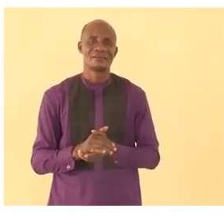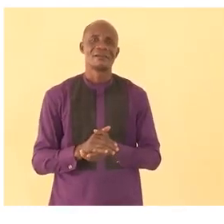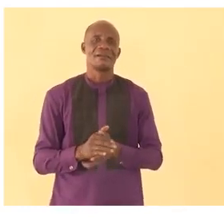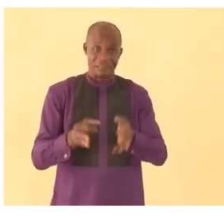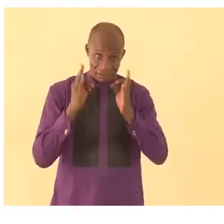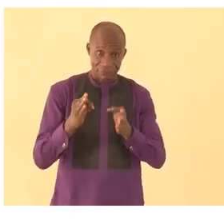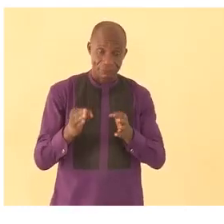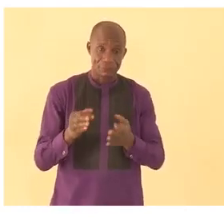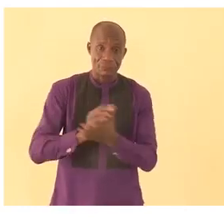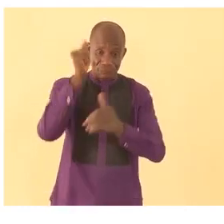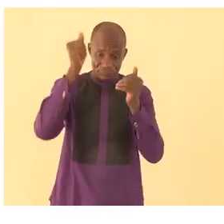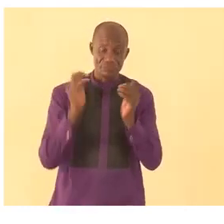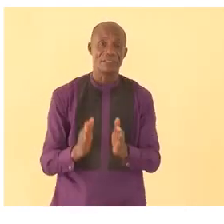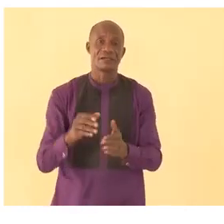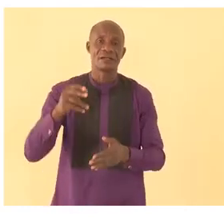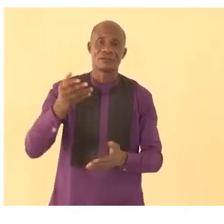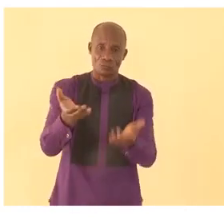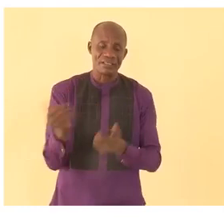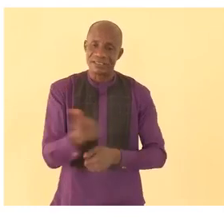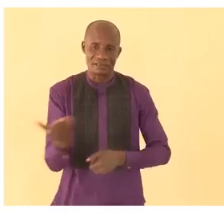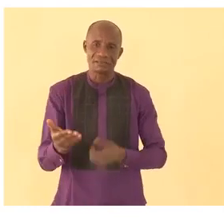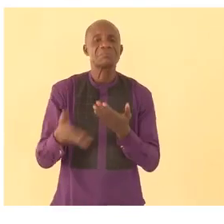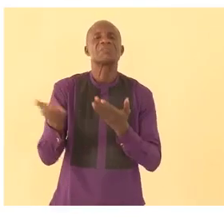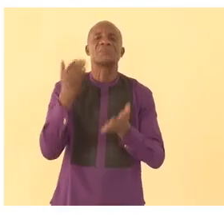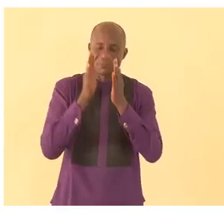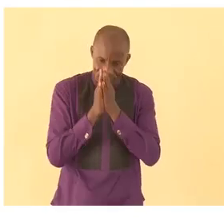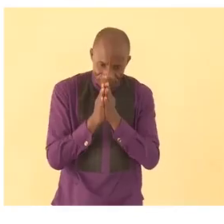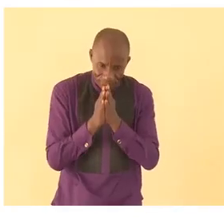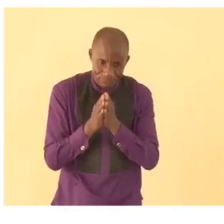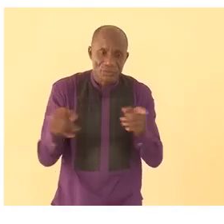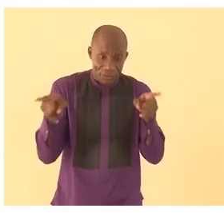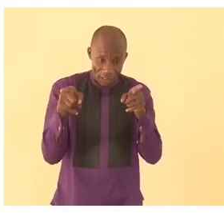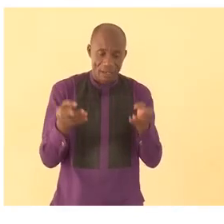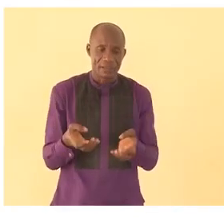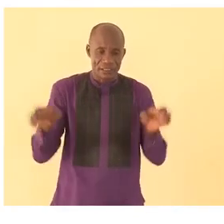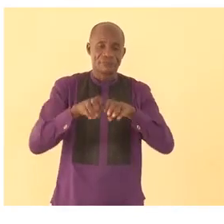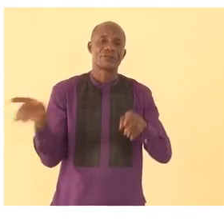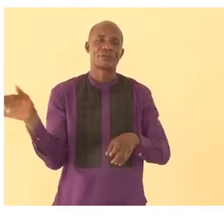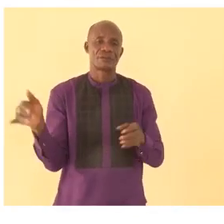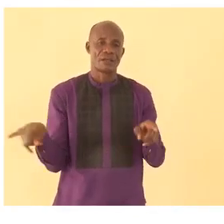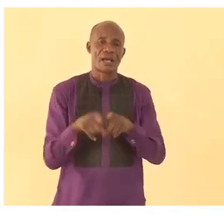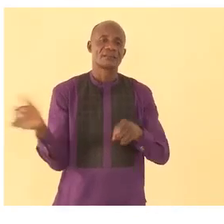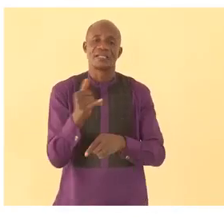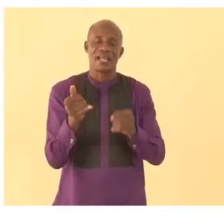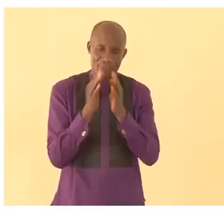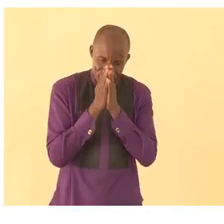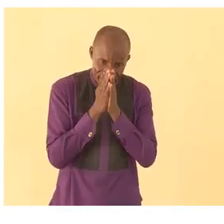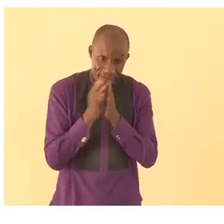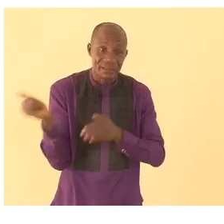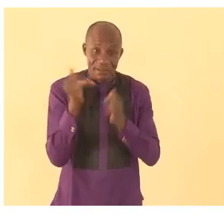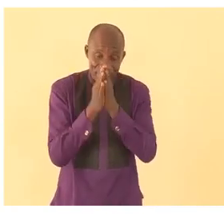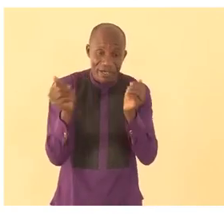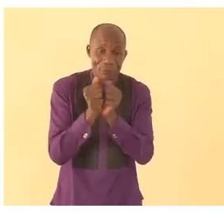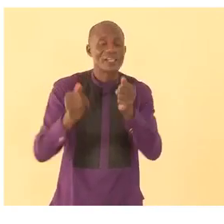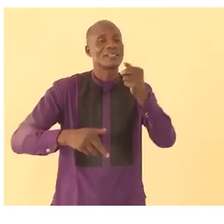If believers need anything, they should simply pray. Even as they are praying with joy, because it is